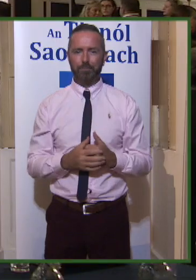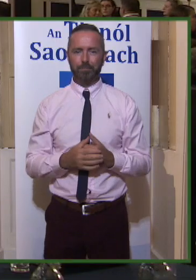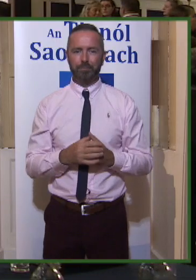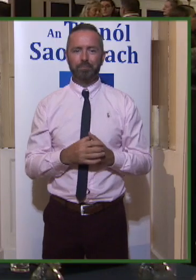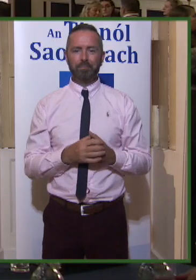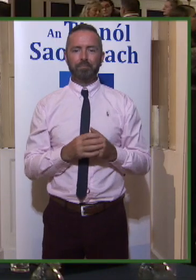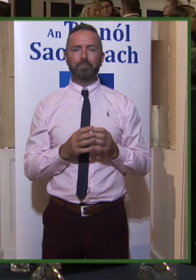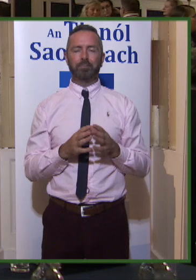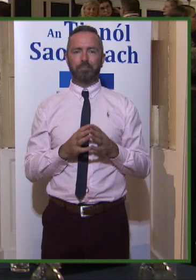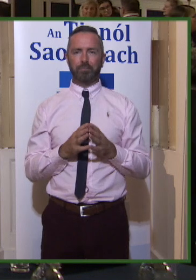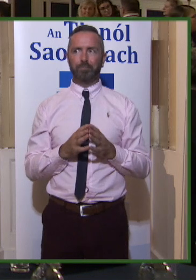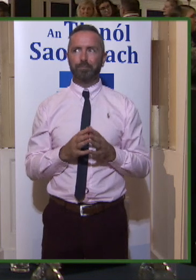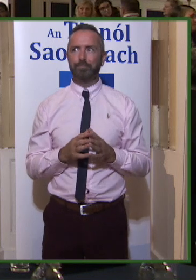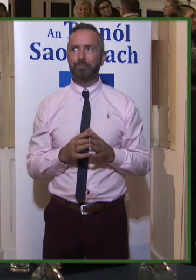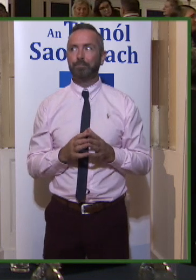Yes.